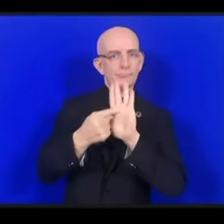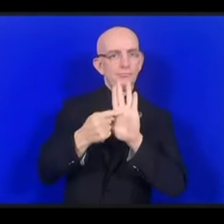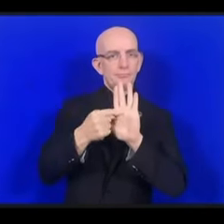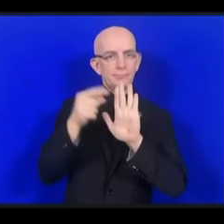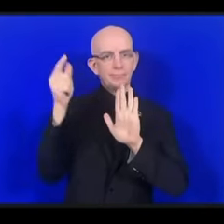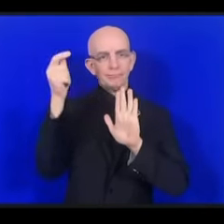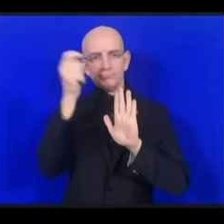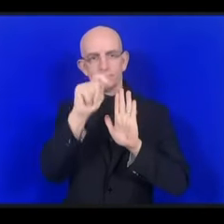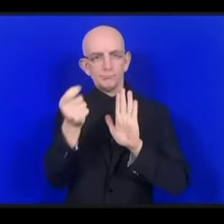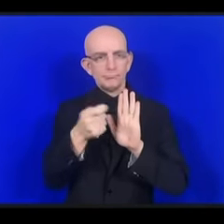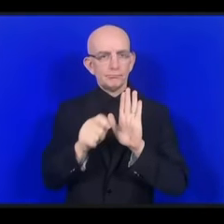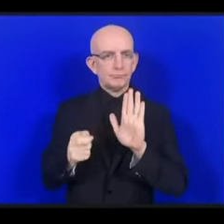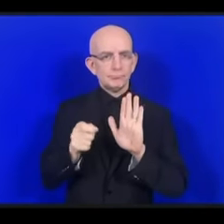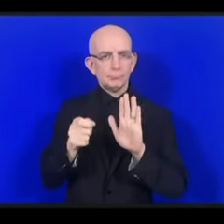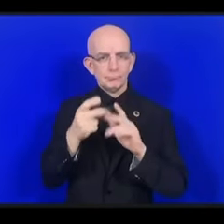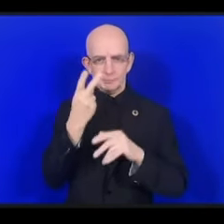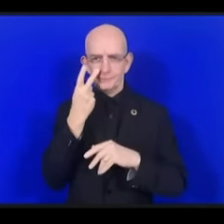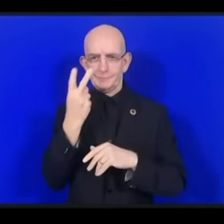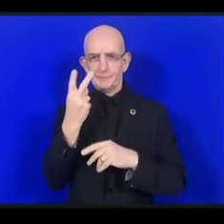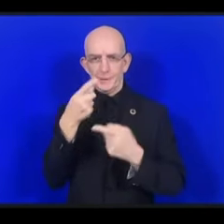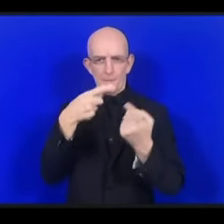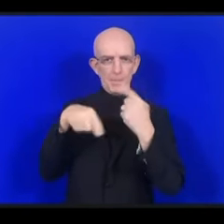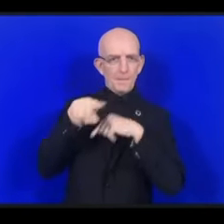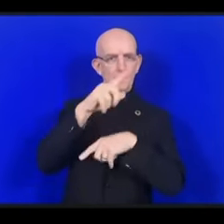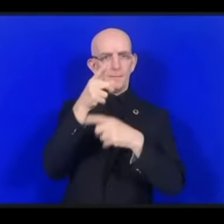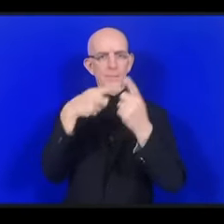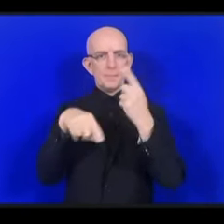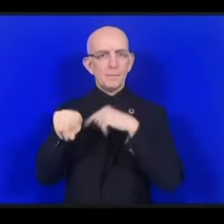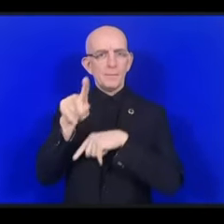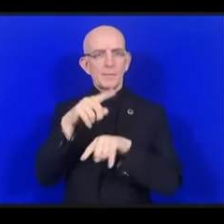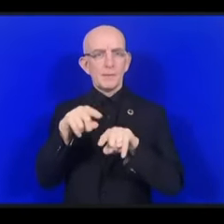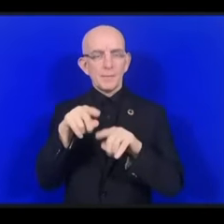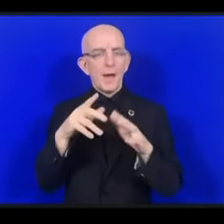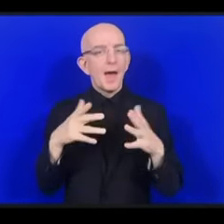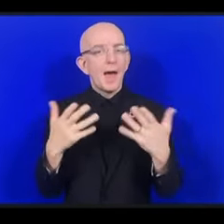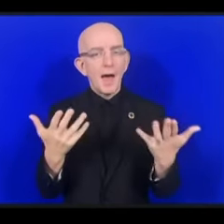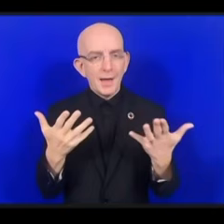the character for to pull together.